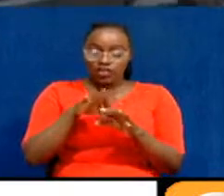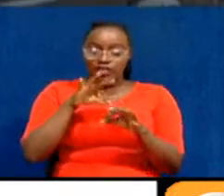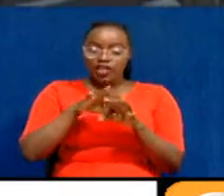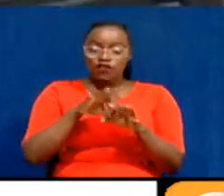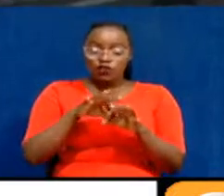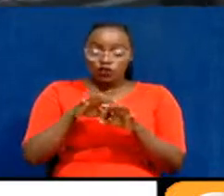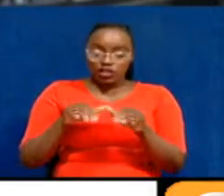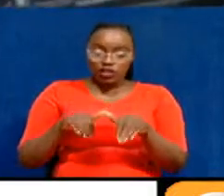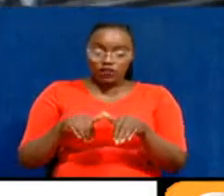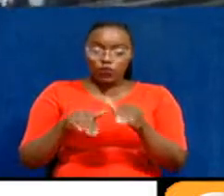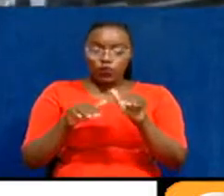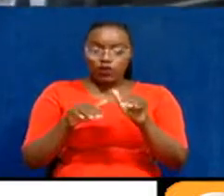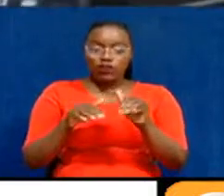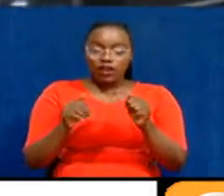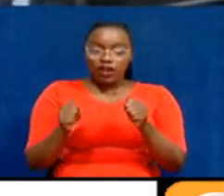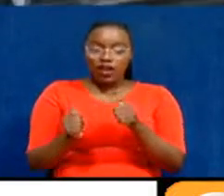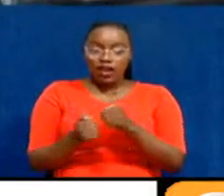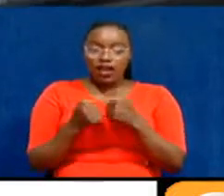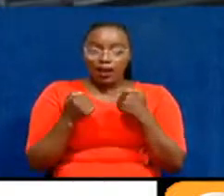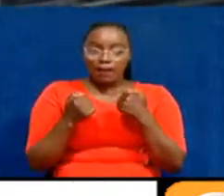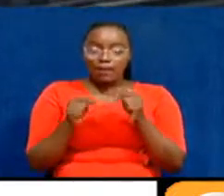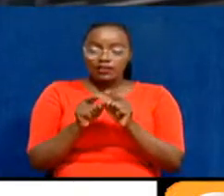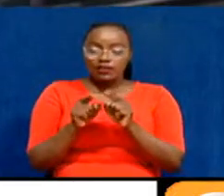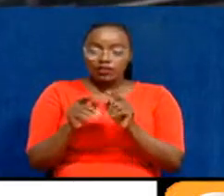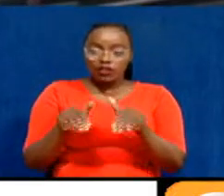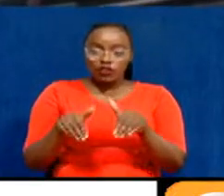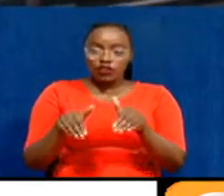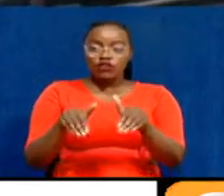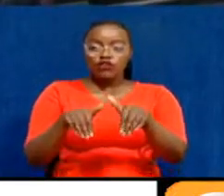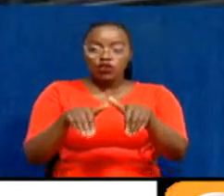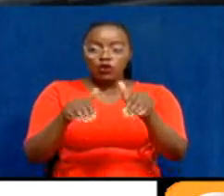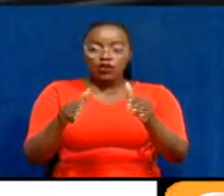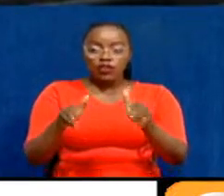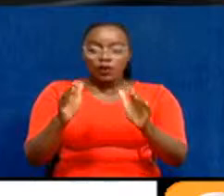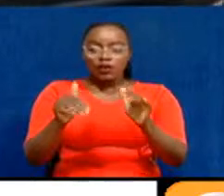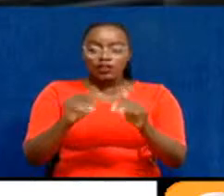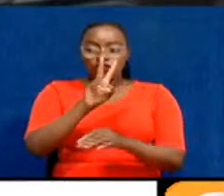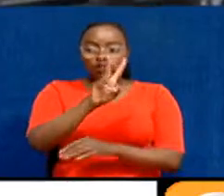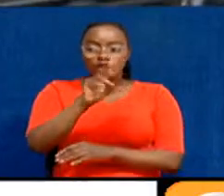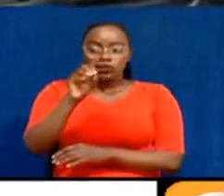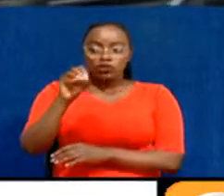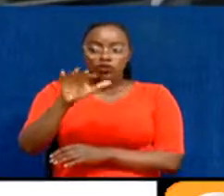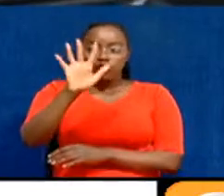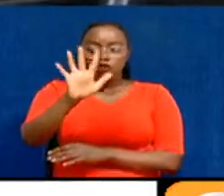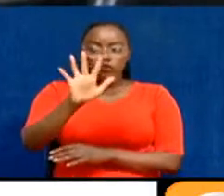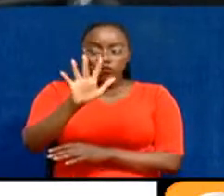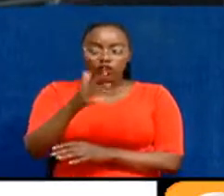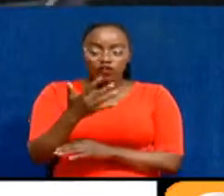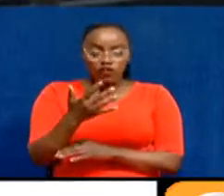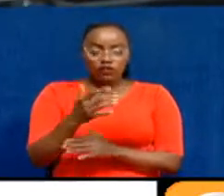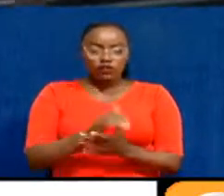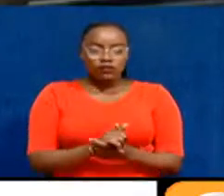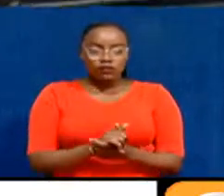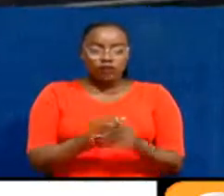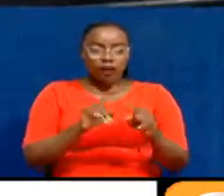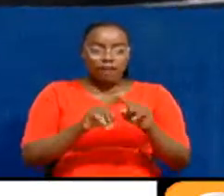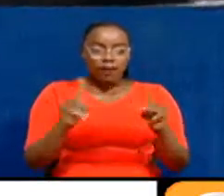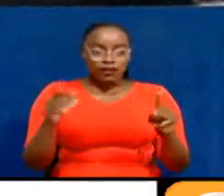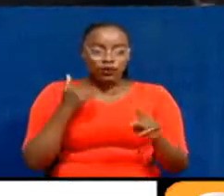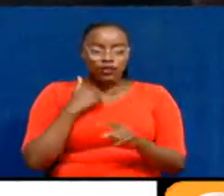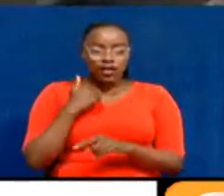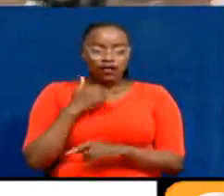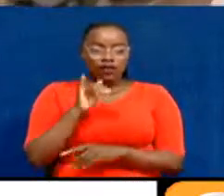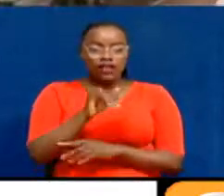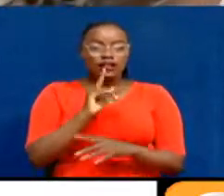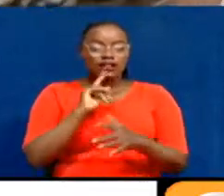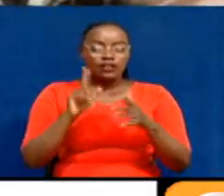voting pattern is taking the pattern of the 2005 referendum. But there was a rider